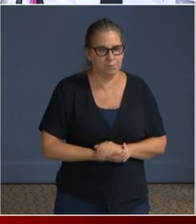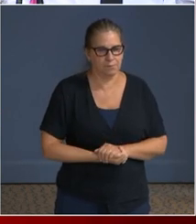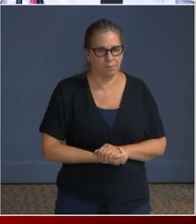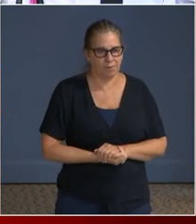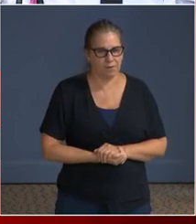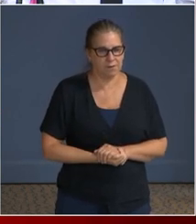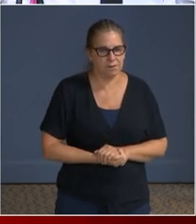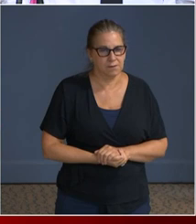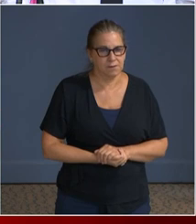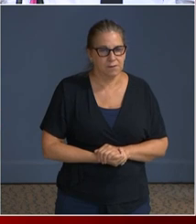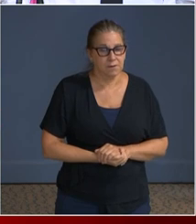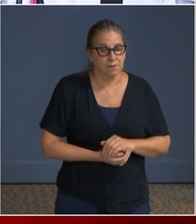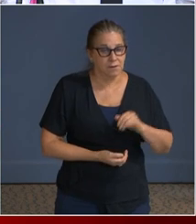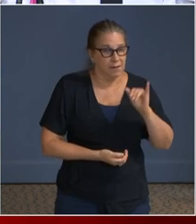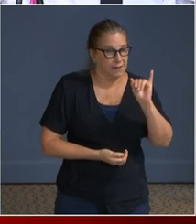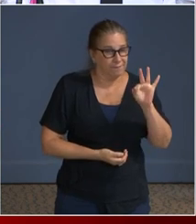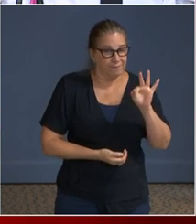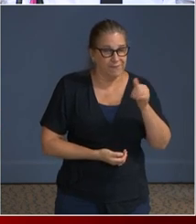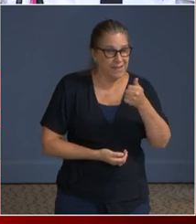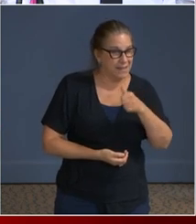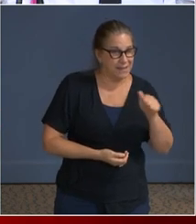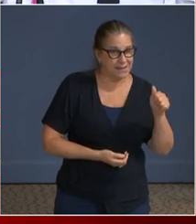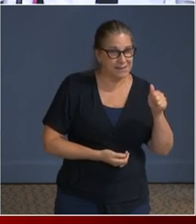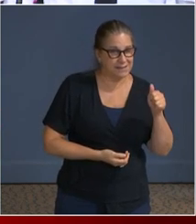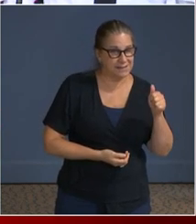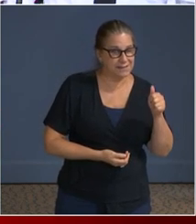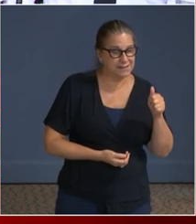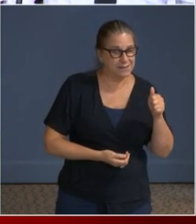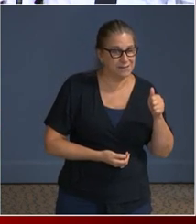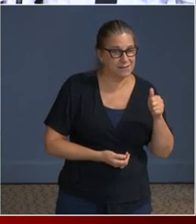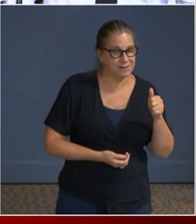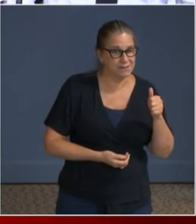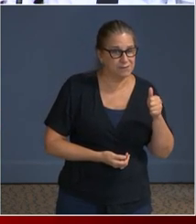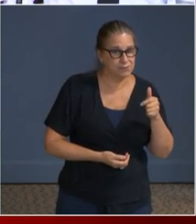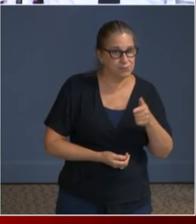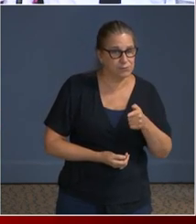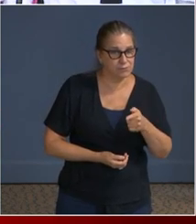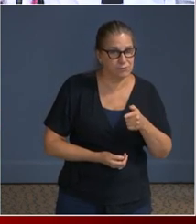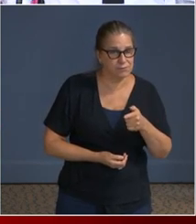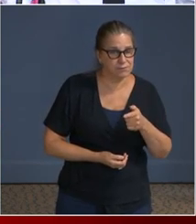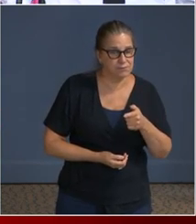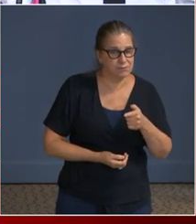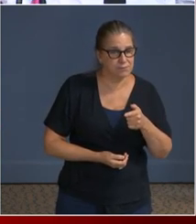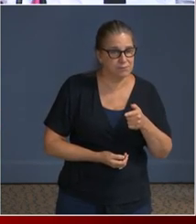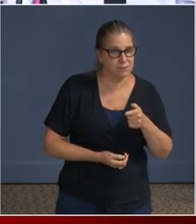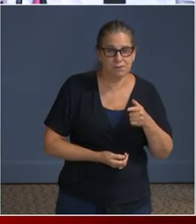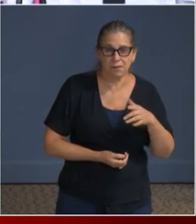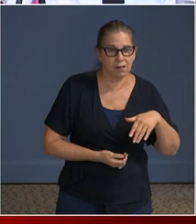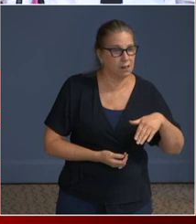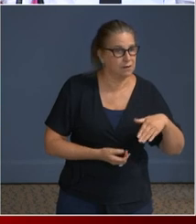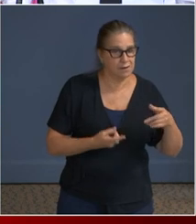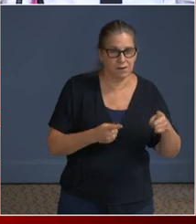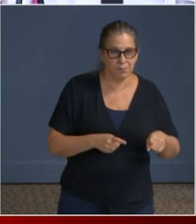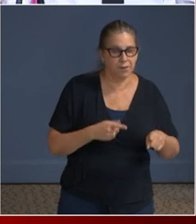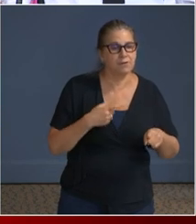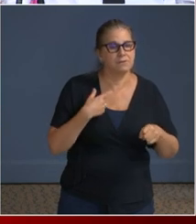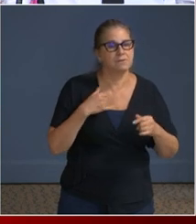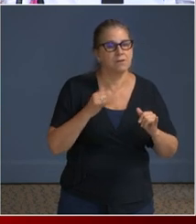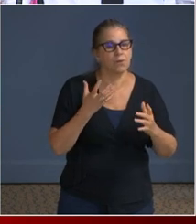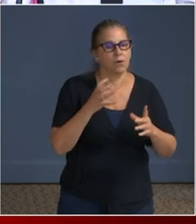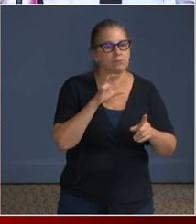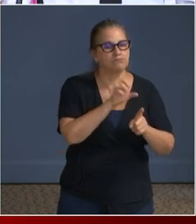this magnitude had not have occurred, what we would have had was obviously a prohibited social gathering where people